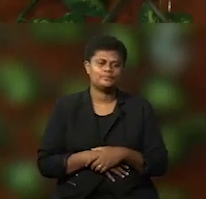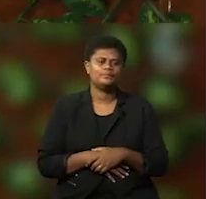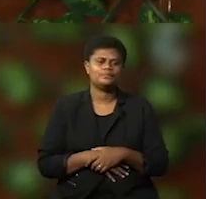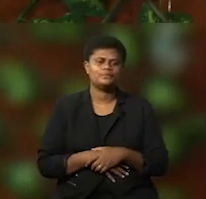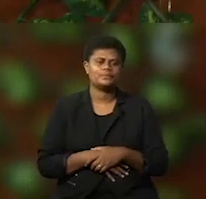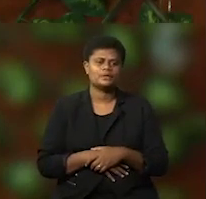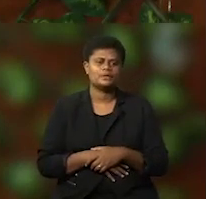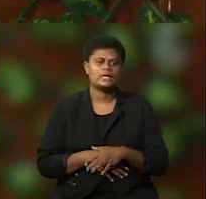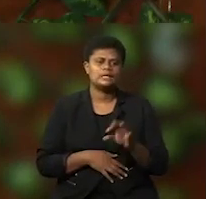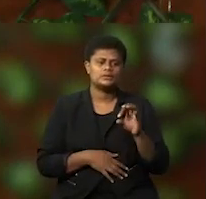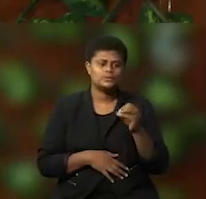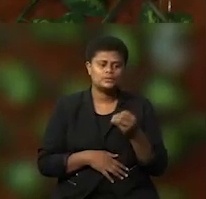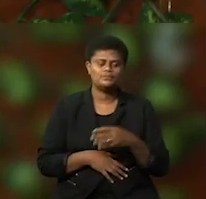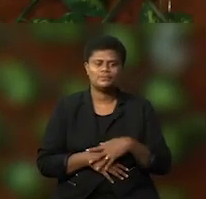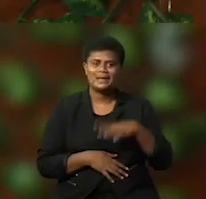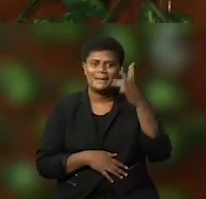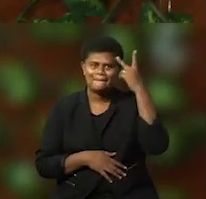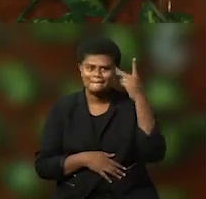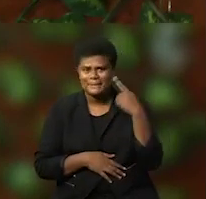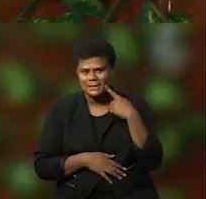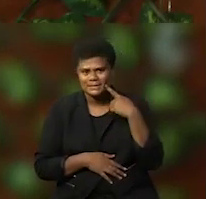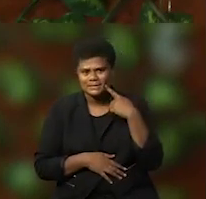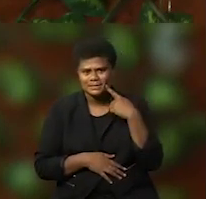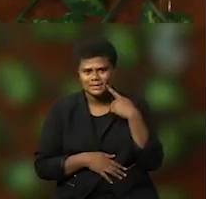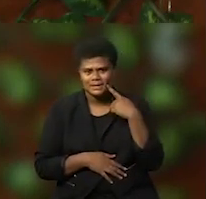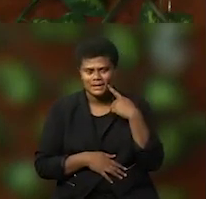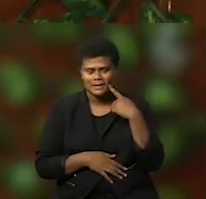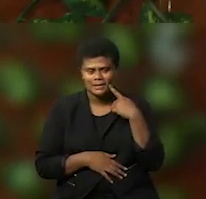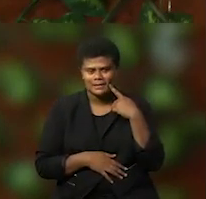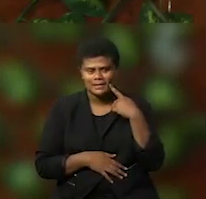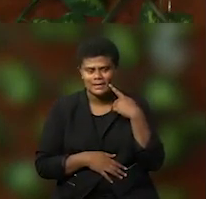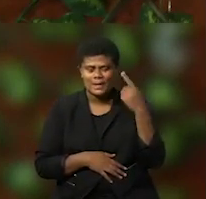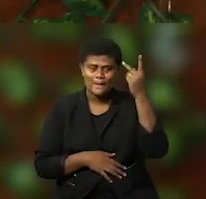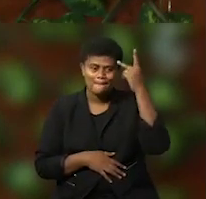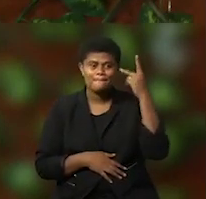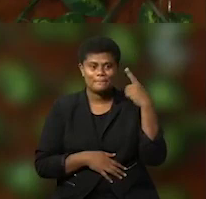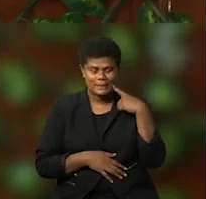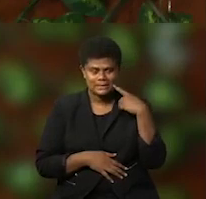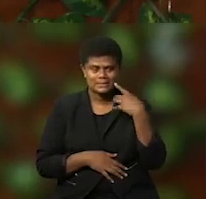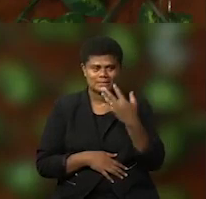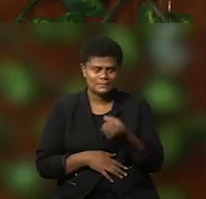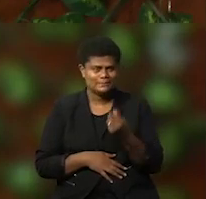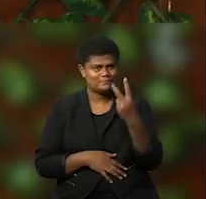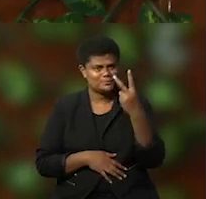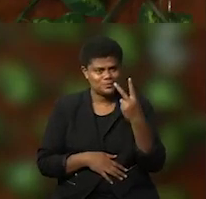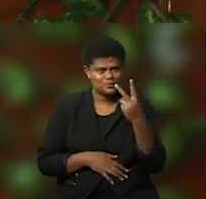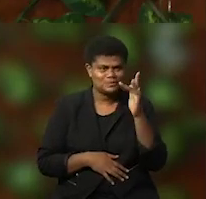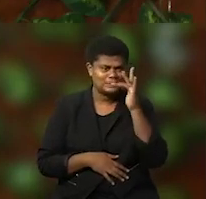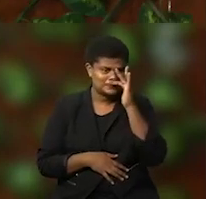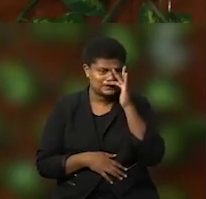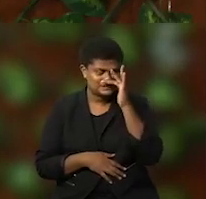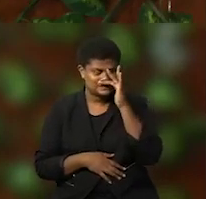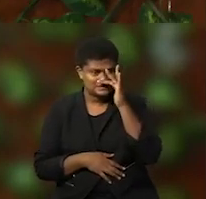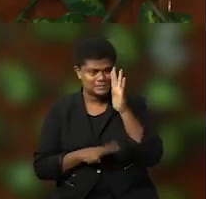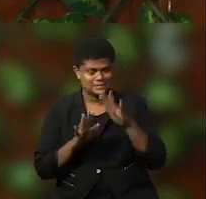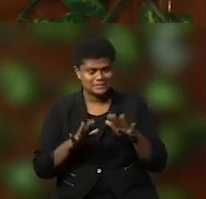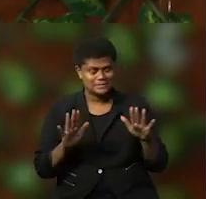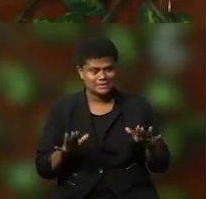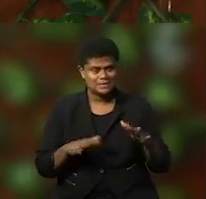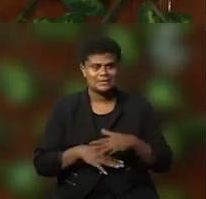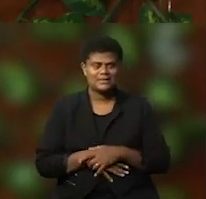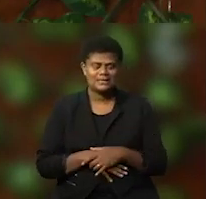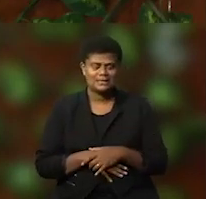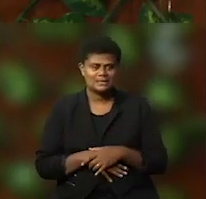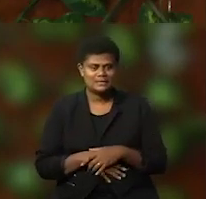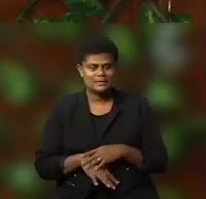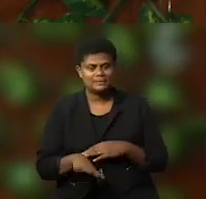two children, two kids, it's going to be hard for him or hard for them to even give one. But this God is such a loving